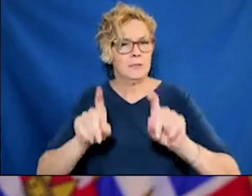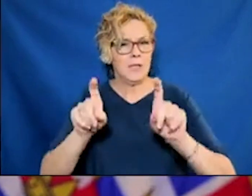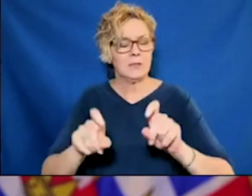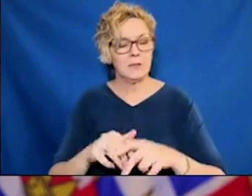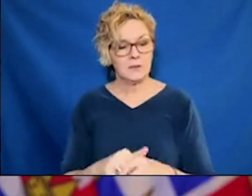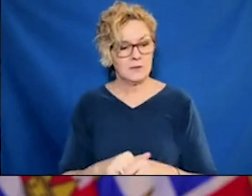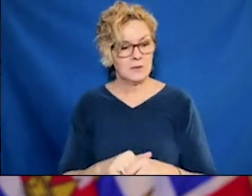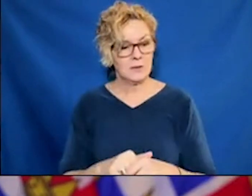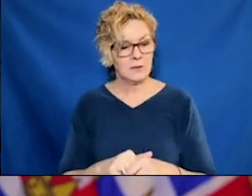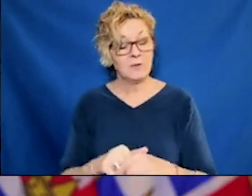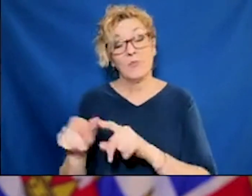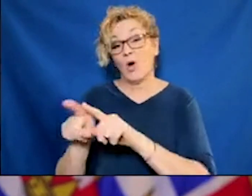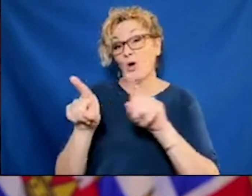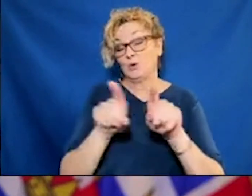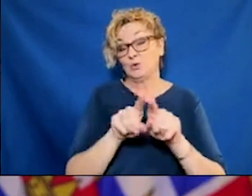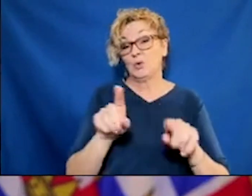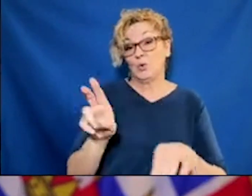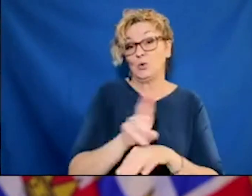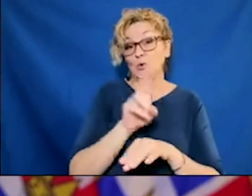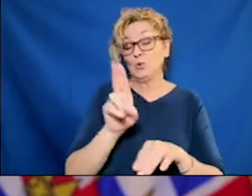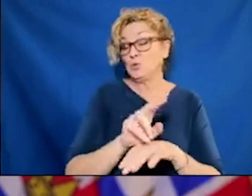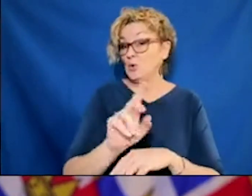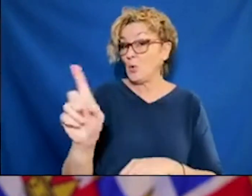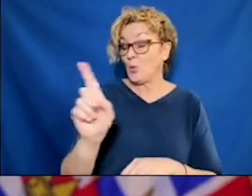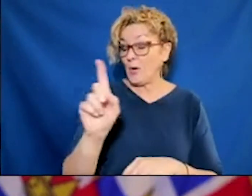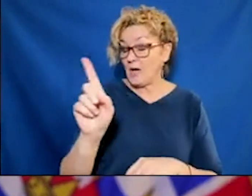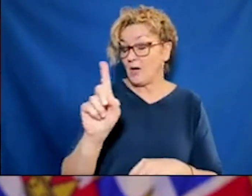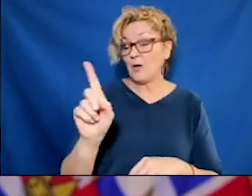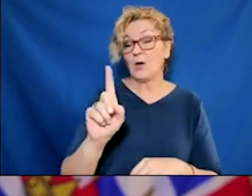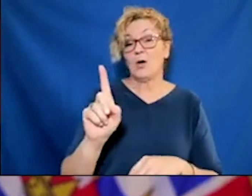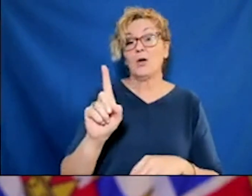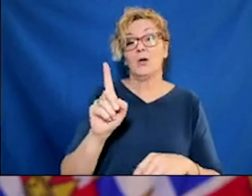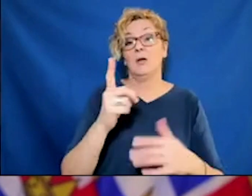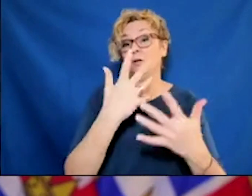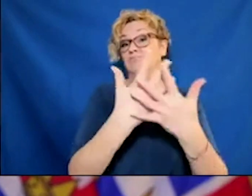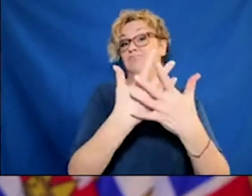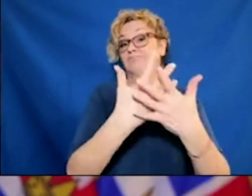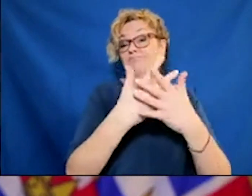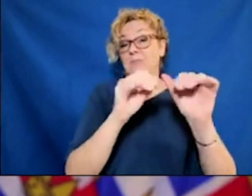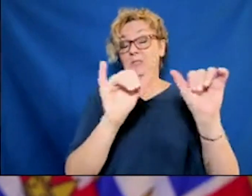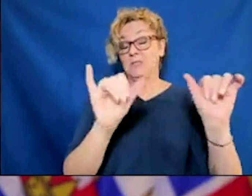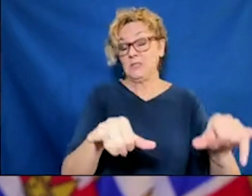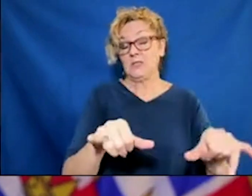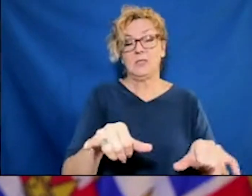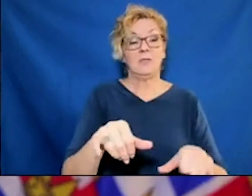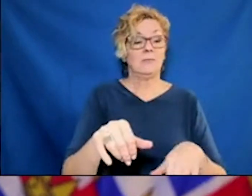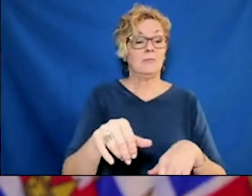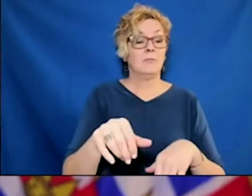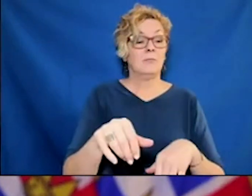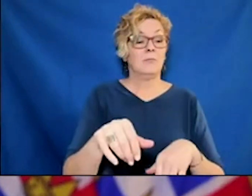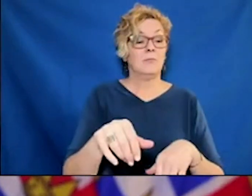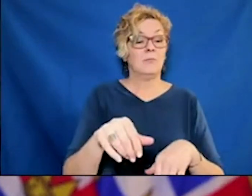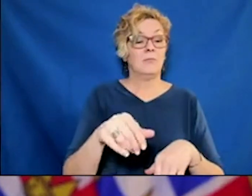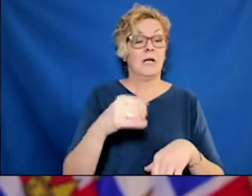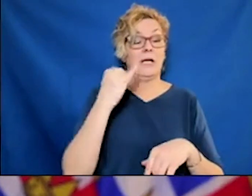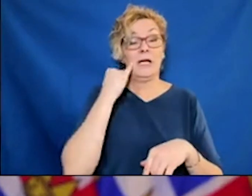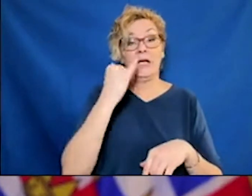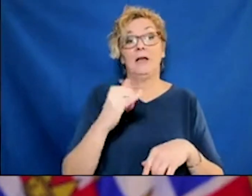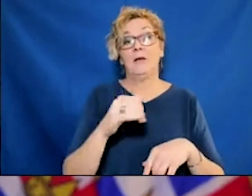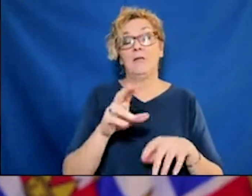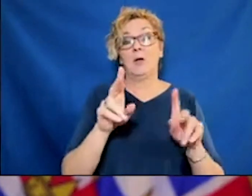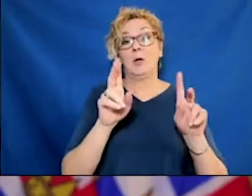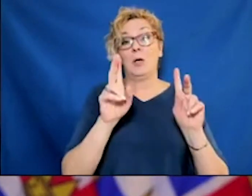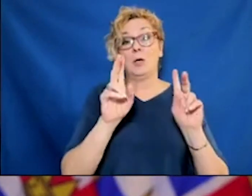or remands to our correctional facilities, because then again, it's important to have an